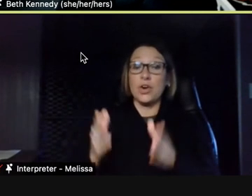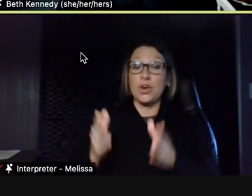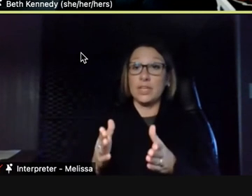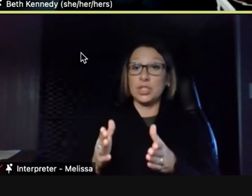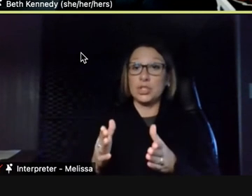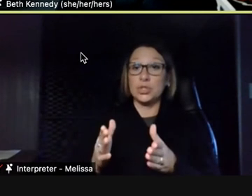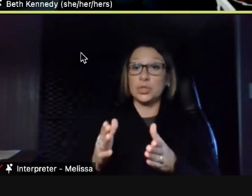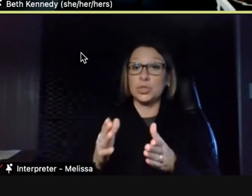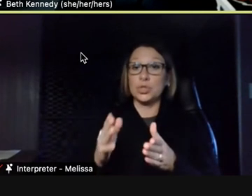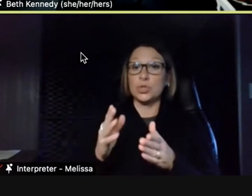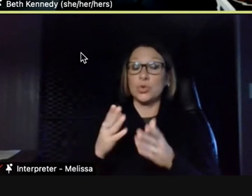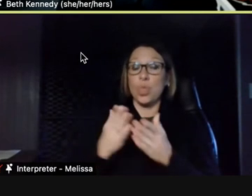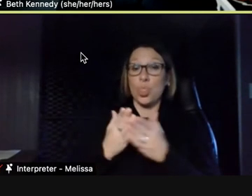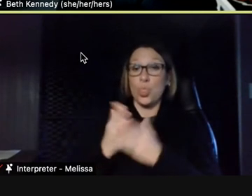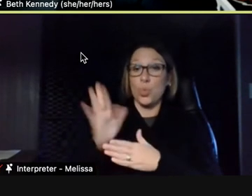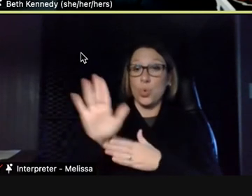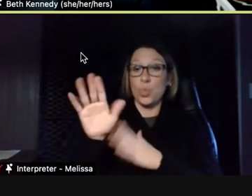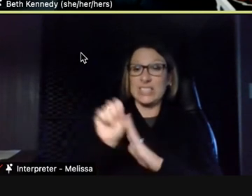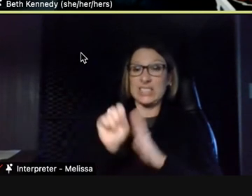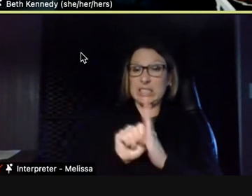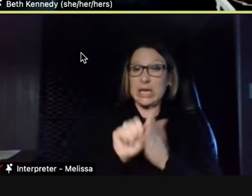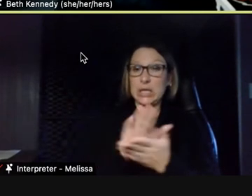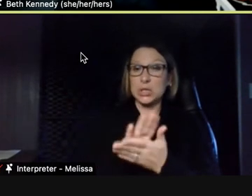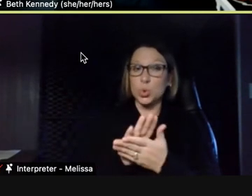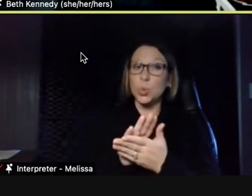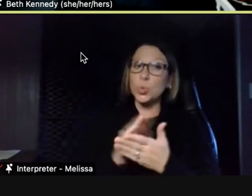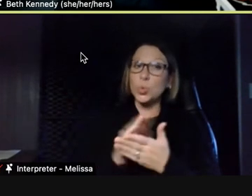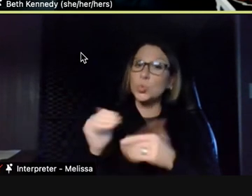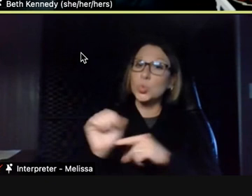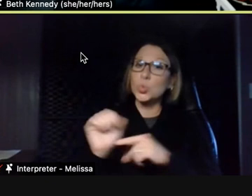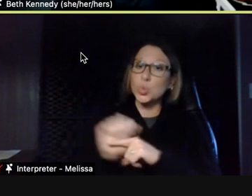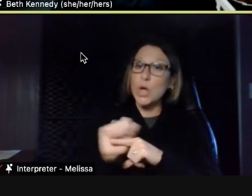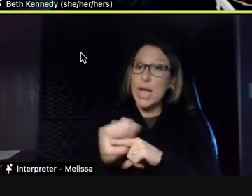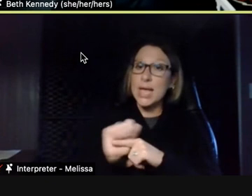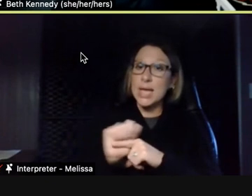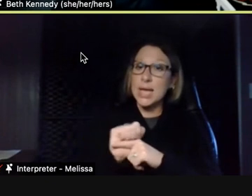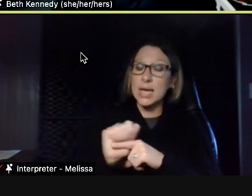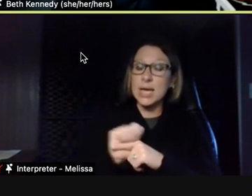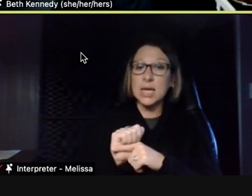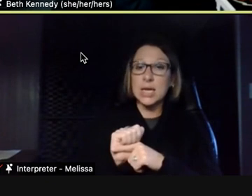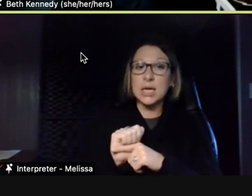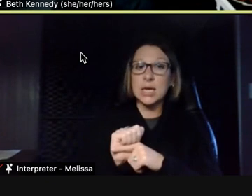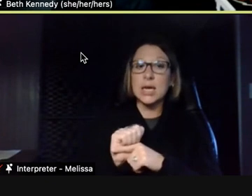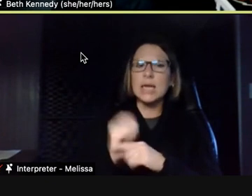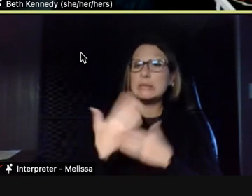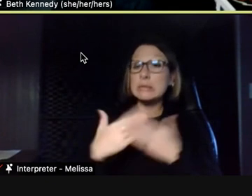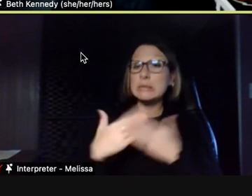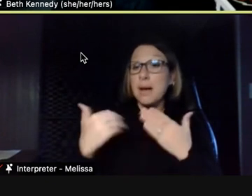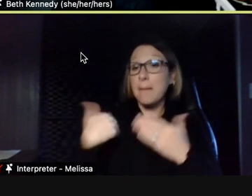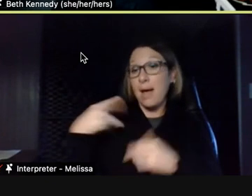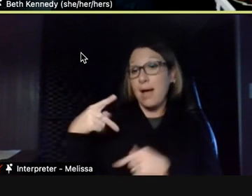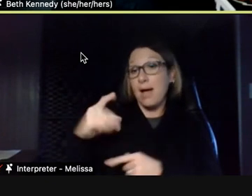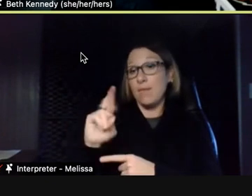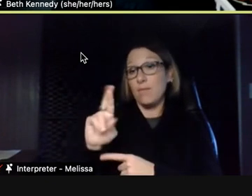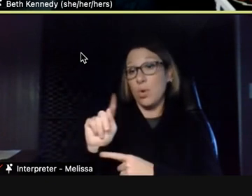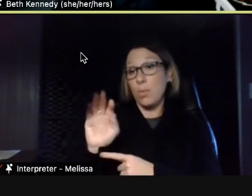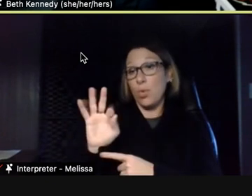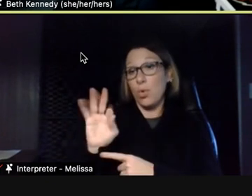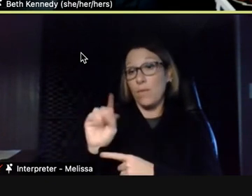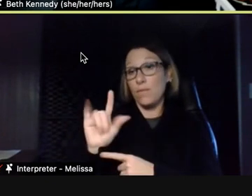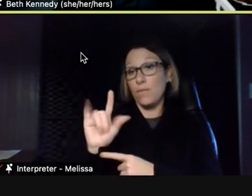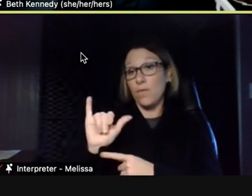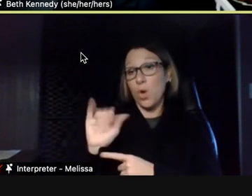school. And it's a pretty rigorous training. Some of them have done a portfolio. And I did mention